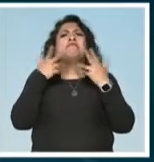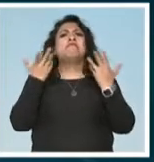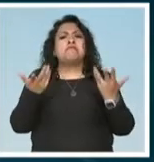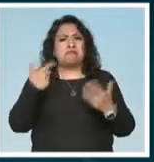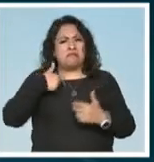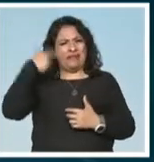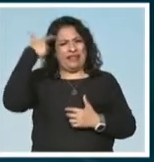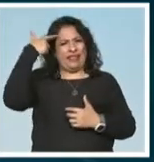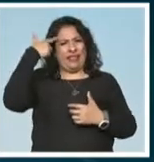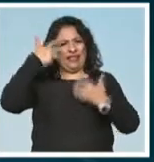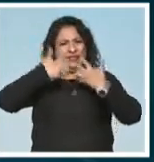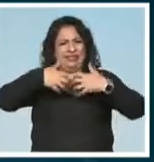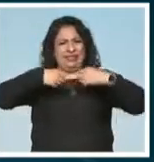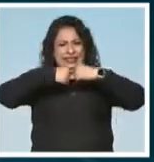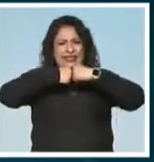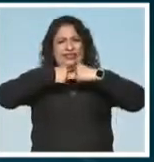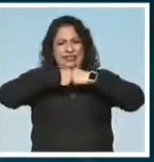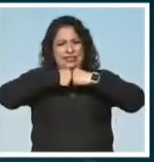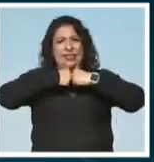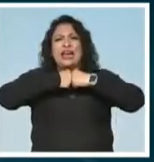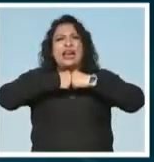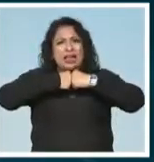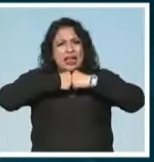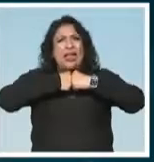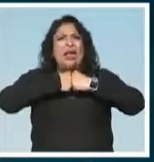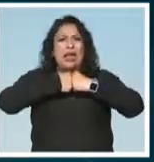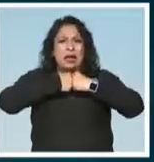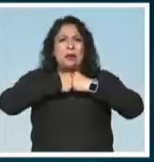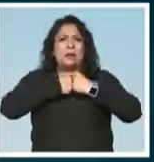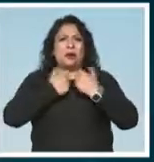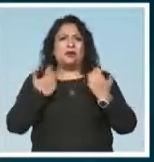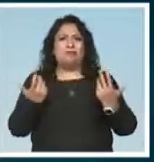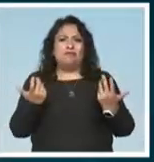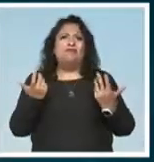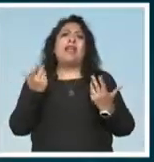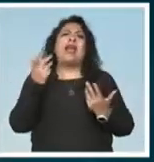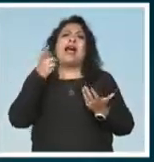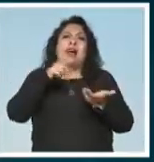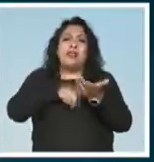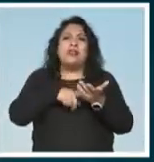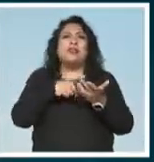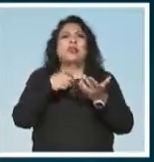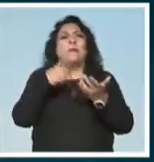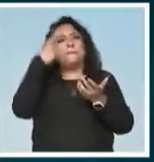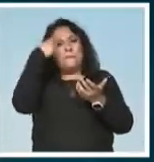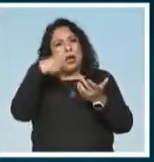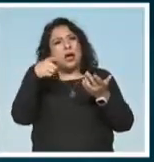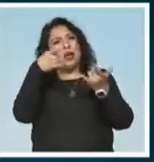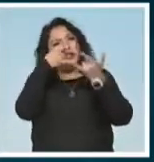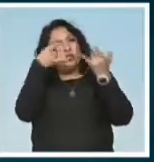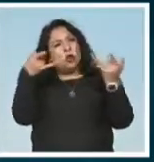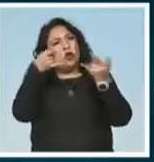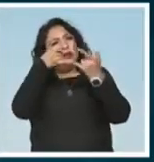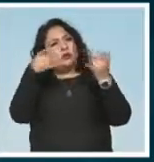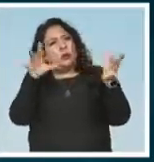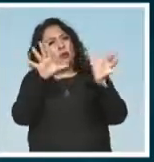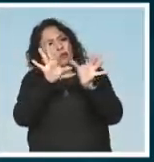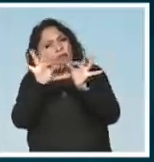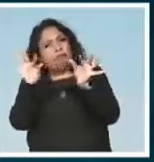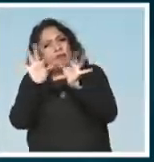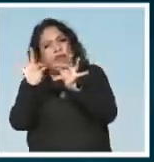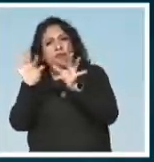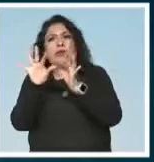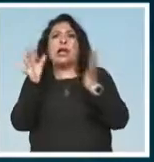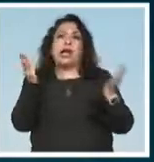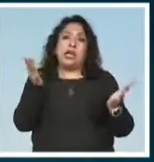But the reason why I wrote it as a narrative is that our human brain is made for narratives, for stories. So I